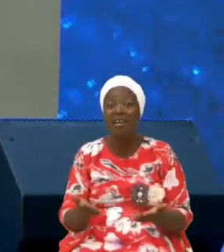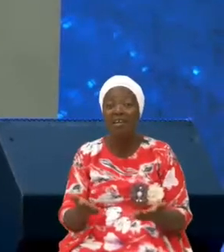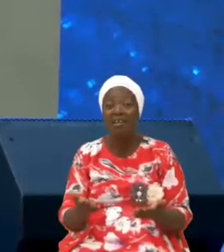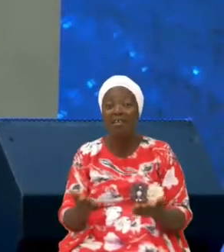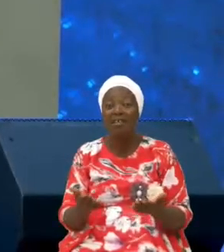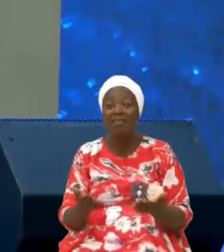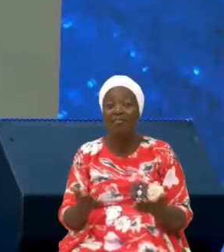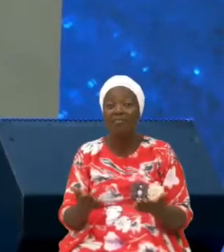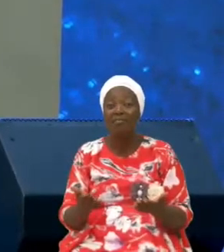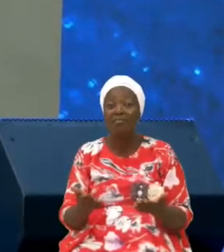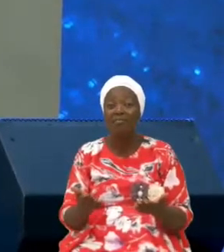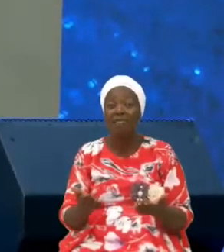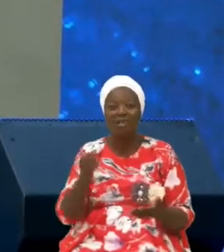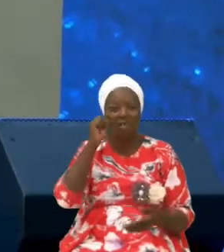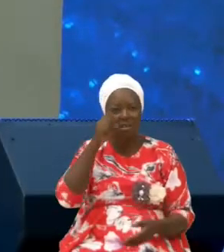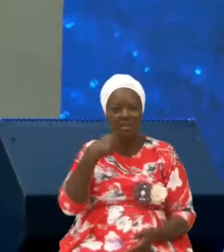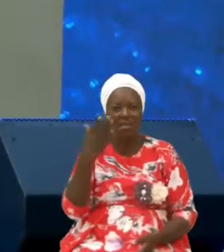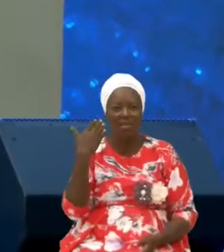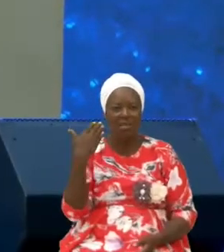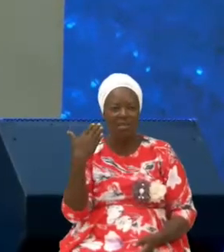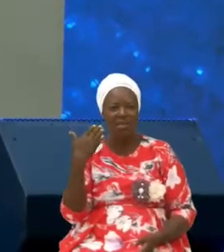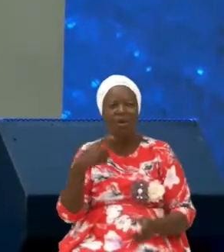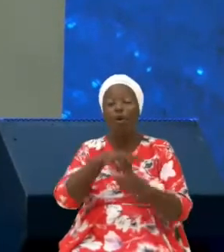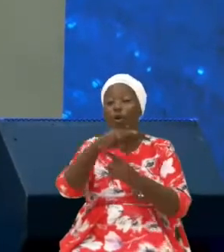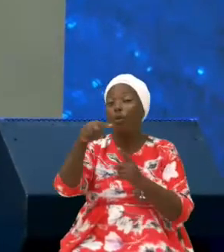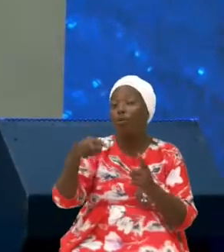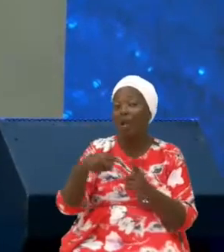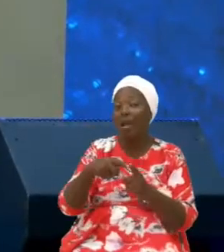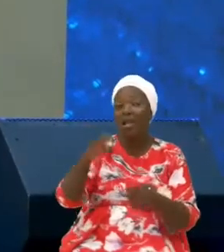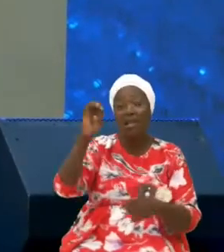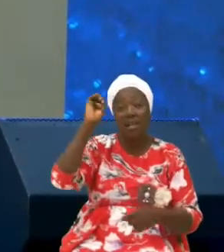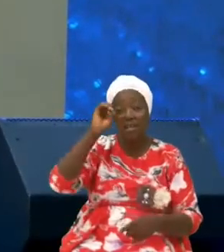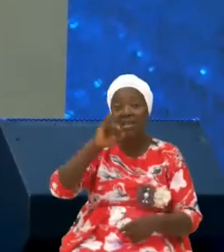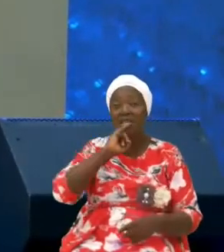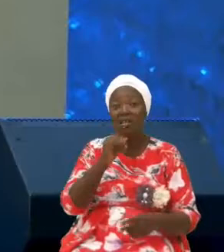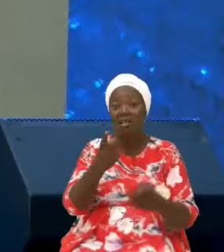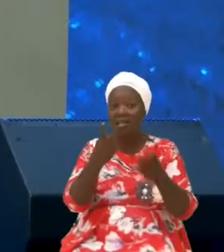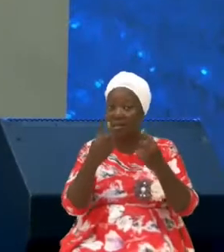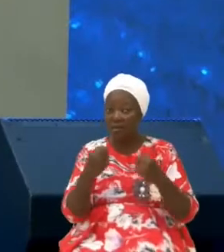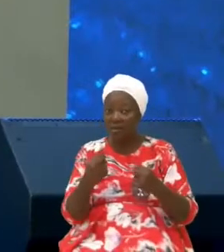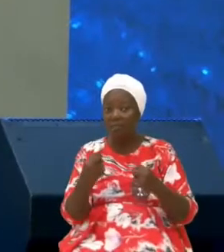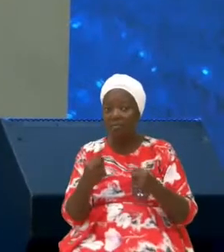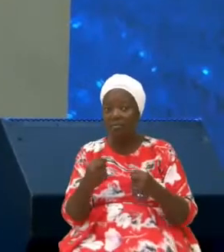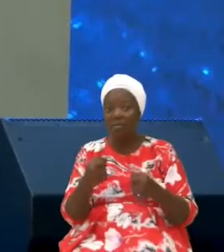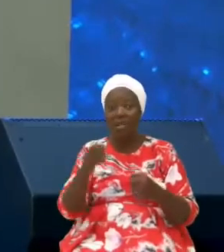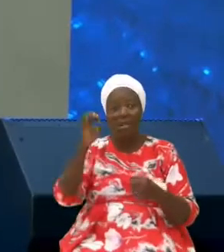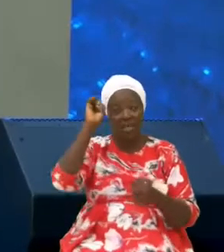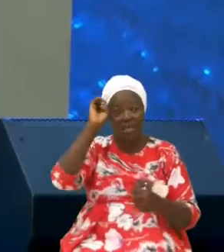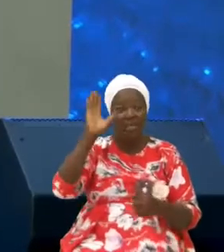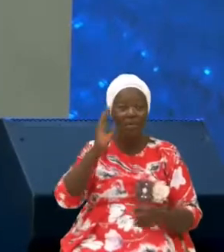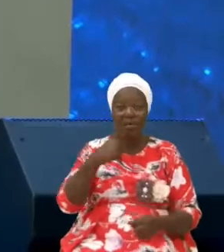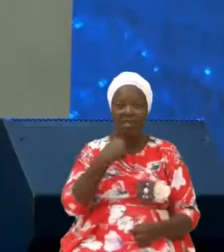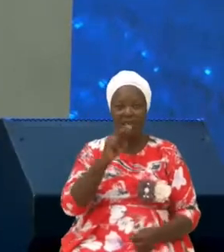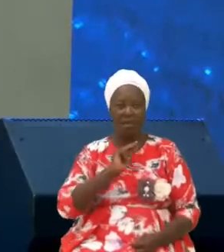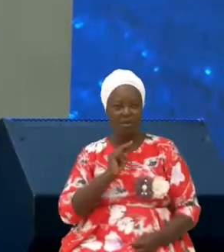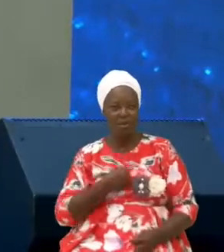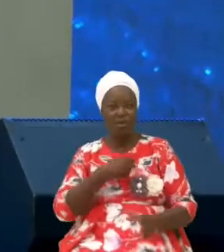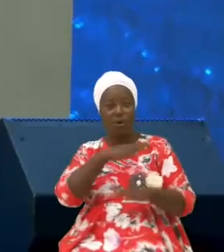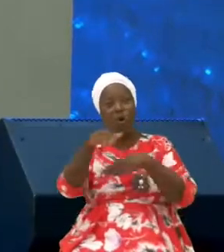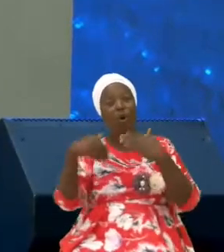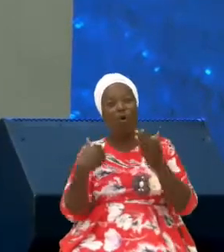here. Miracle is right here. She said, when he is